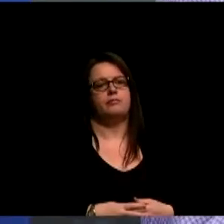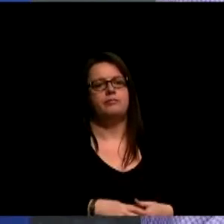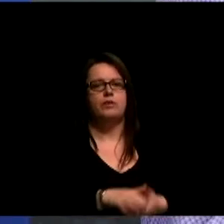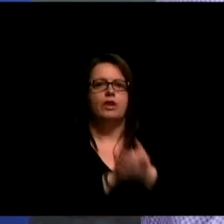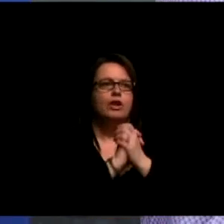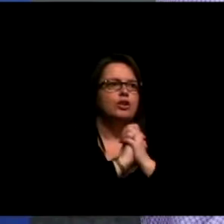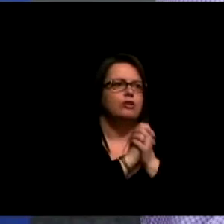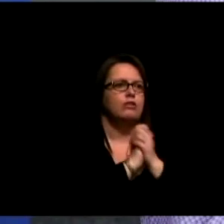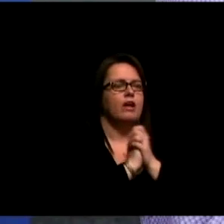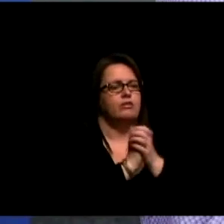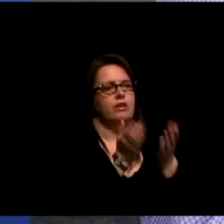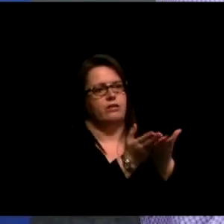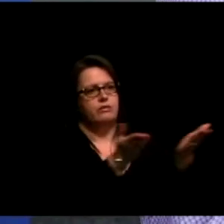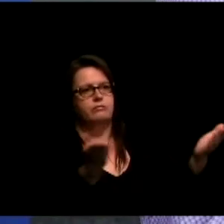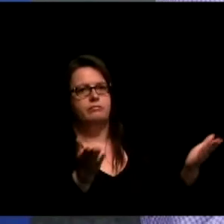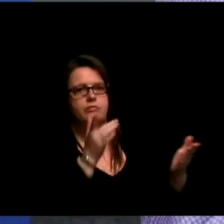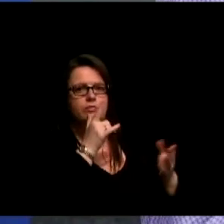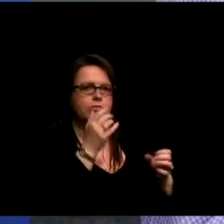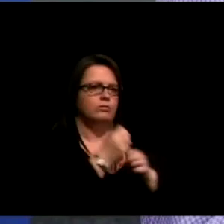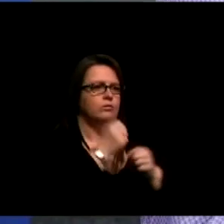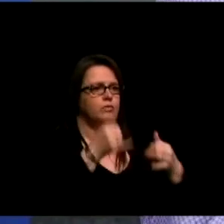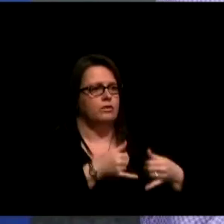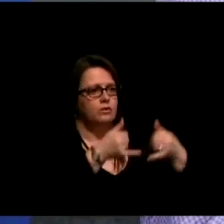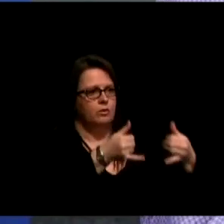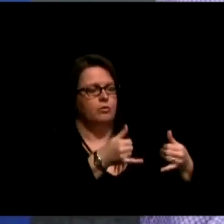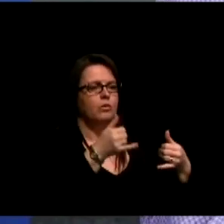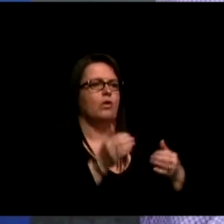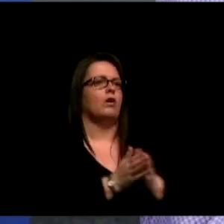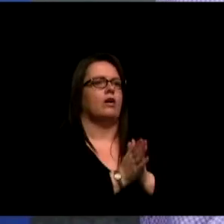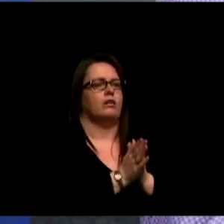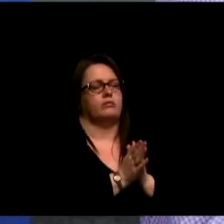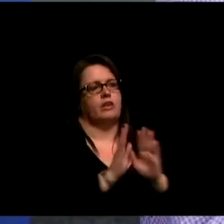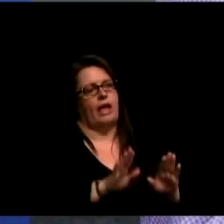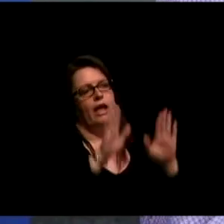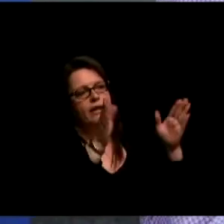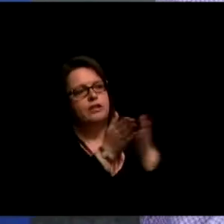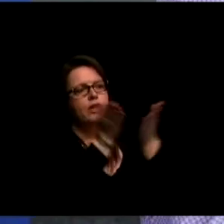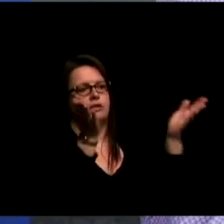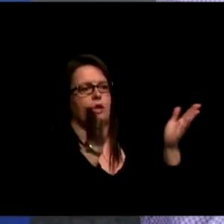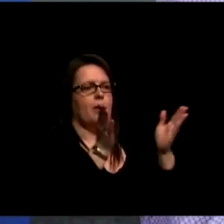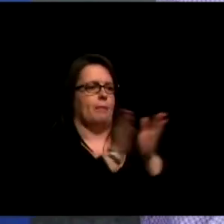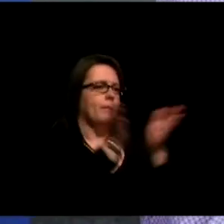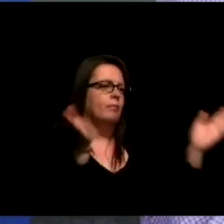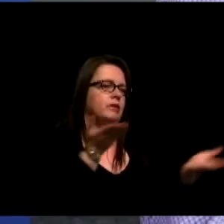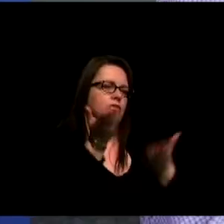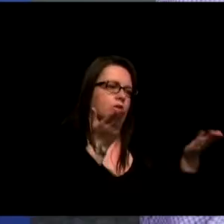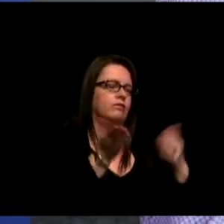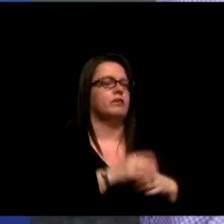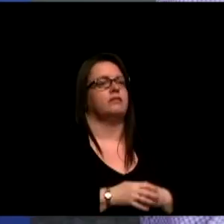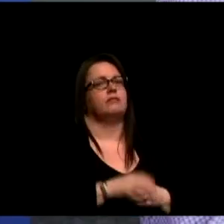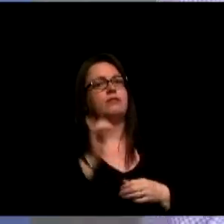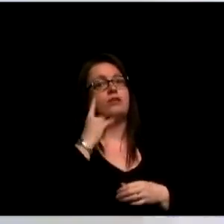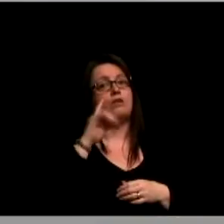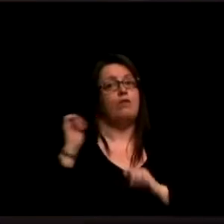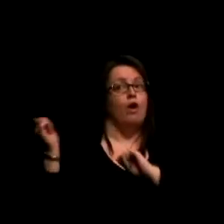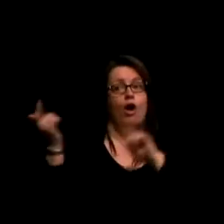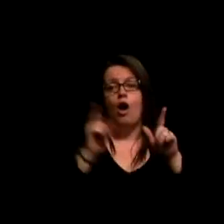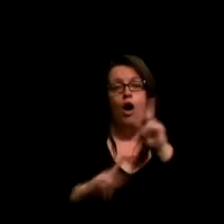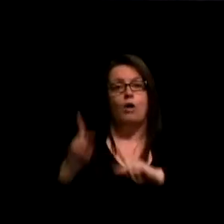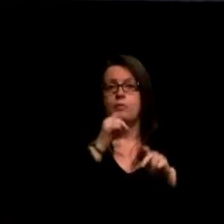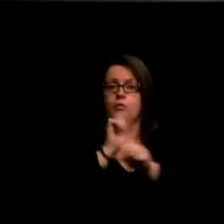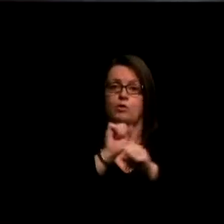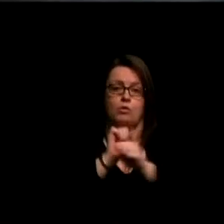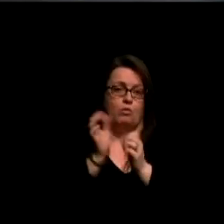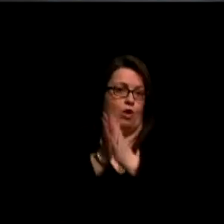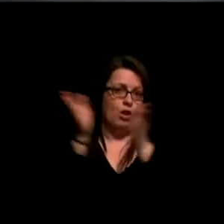Congratulations to this year's recipients of the Public Service Award of Excellence. And to the broader public service of Newfoundland and